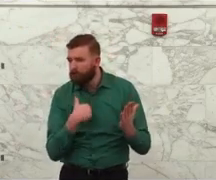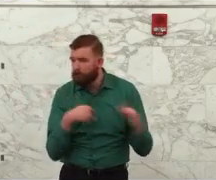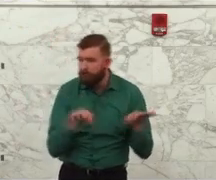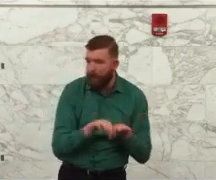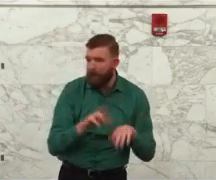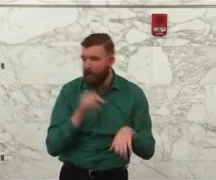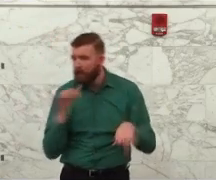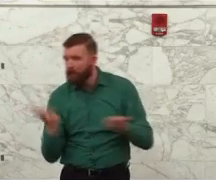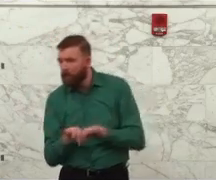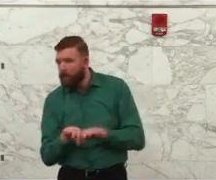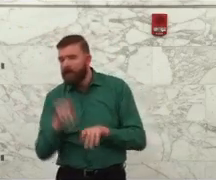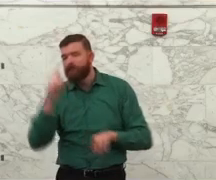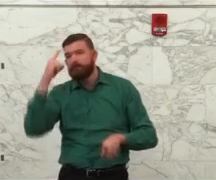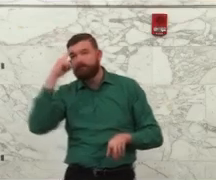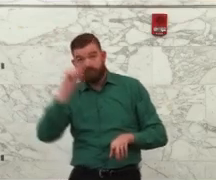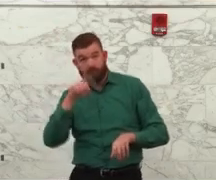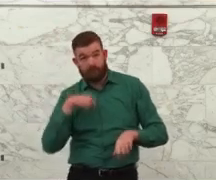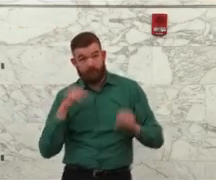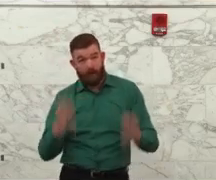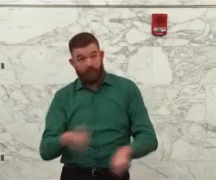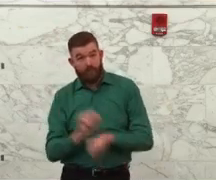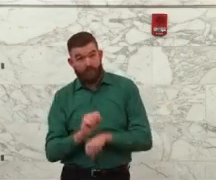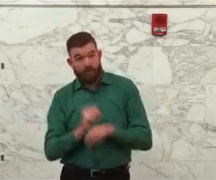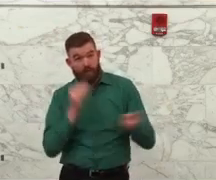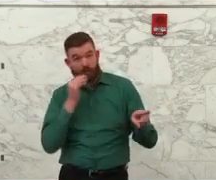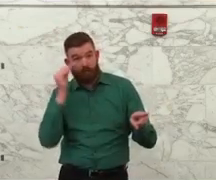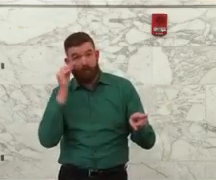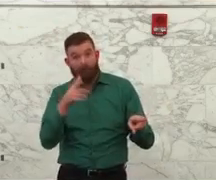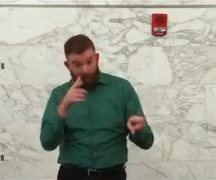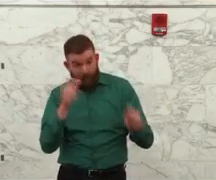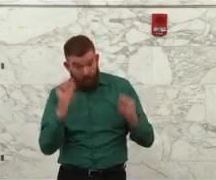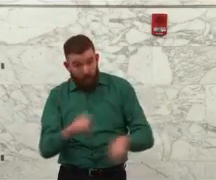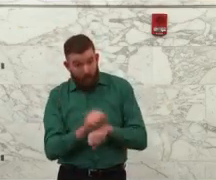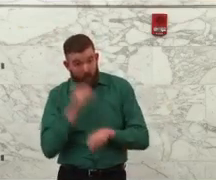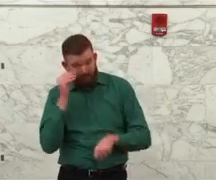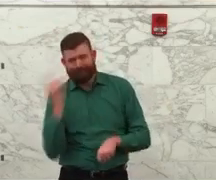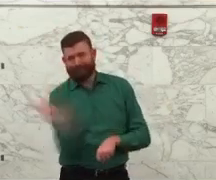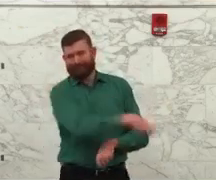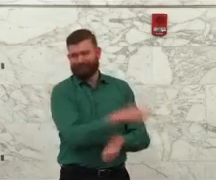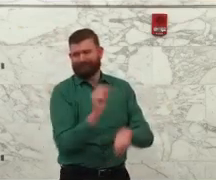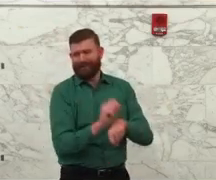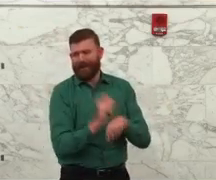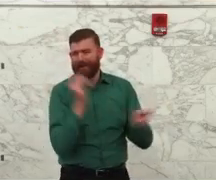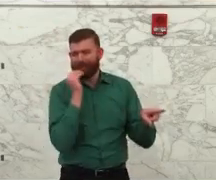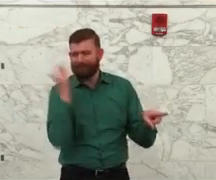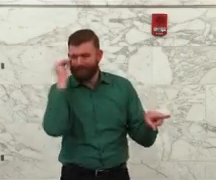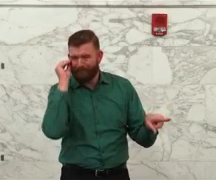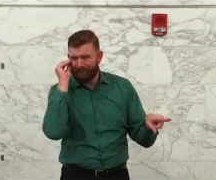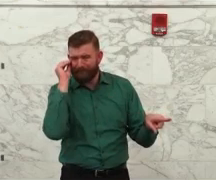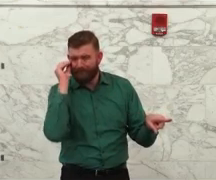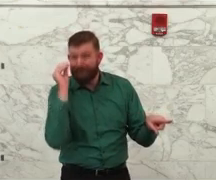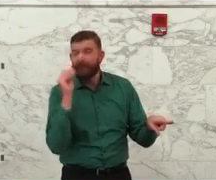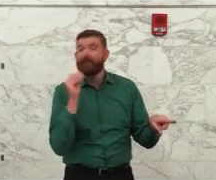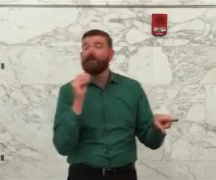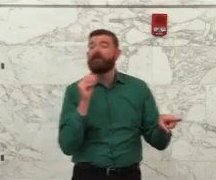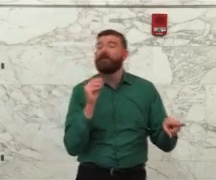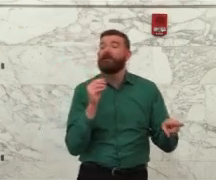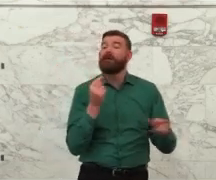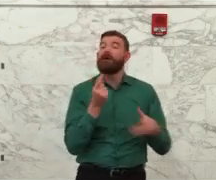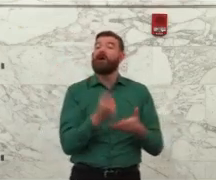place, and we expect people to stay home. And I would just say one more wrinkle on this is earlier last week we said if you're traveling around the